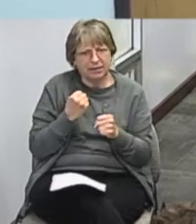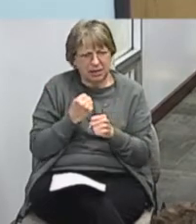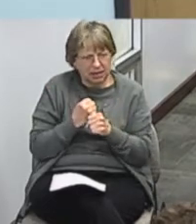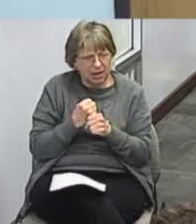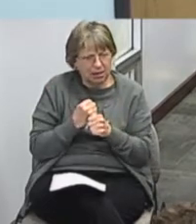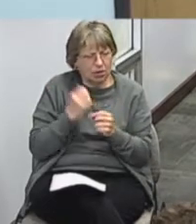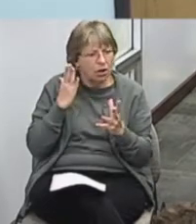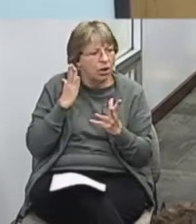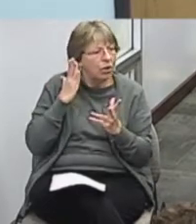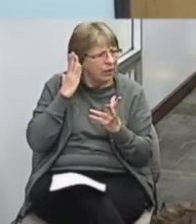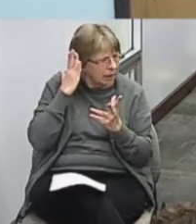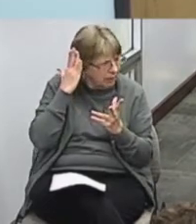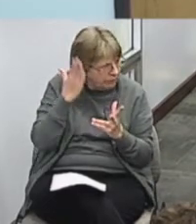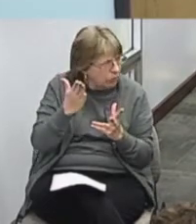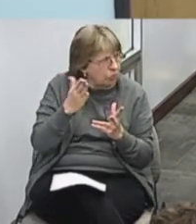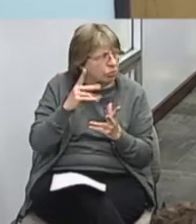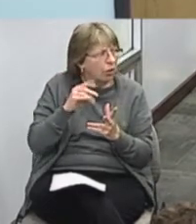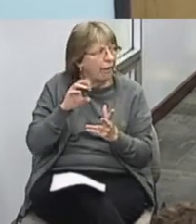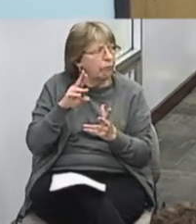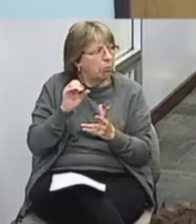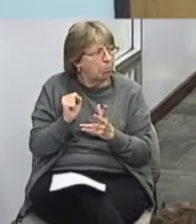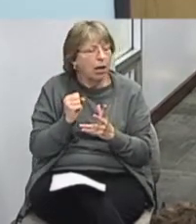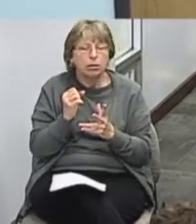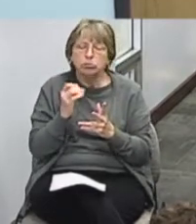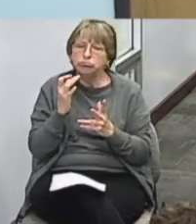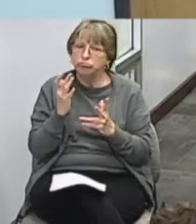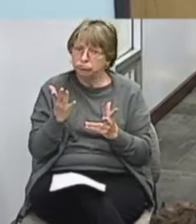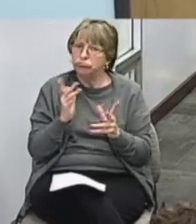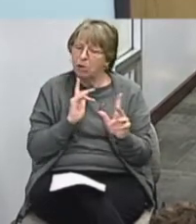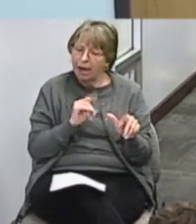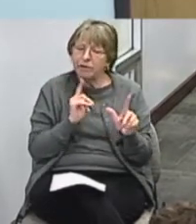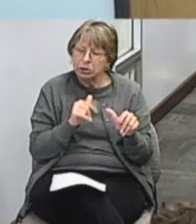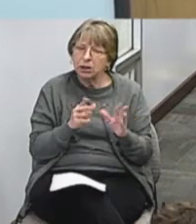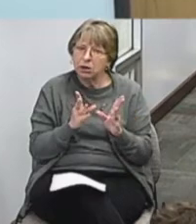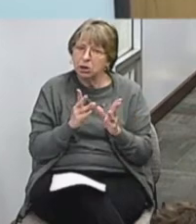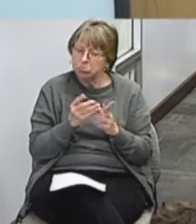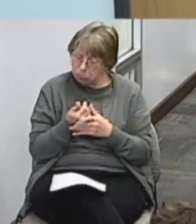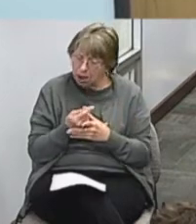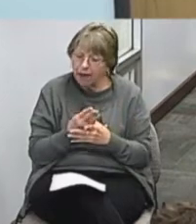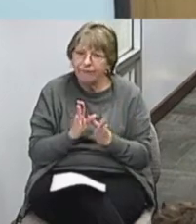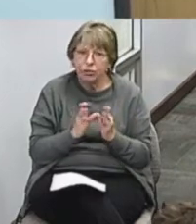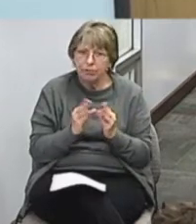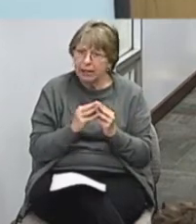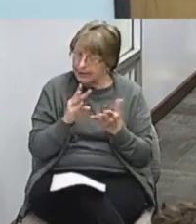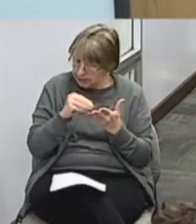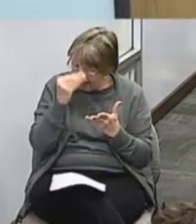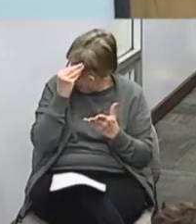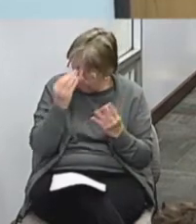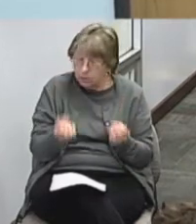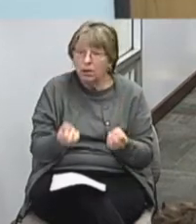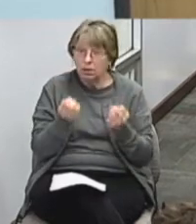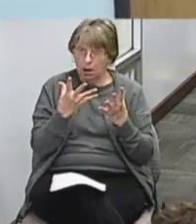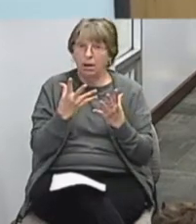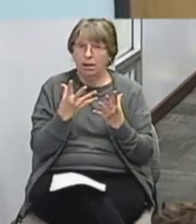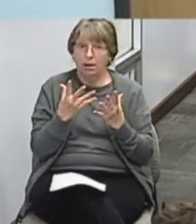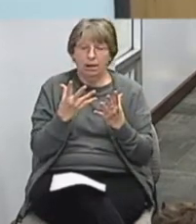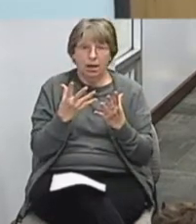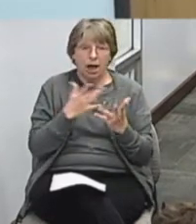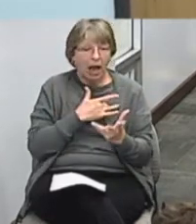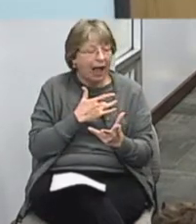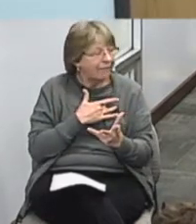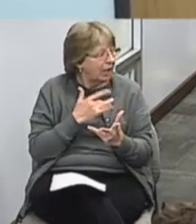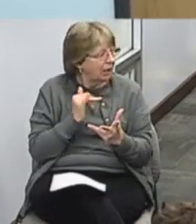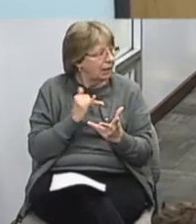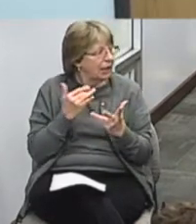parks, I've been to a couple of the meetings and have learned quite a bit from those meetings. So I felt this was